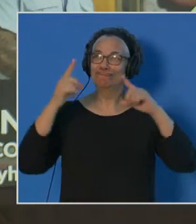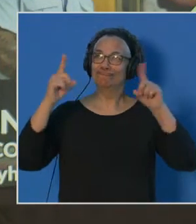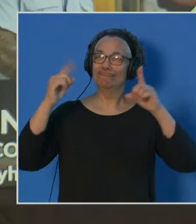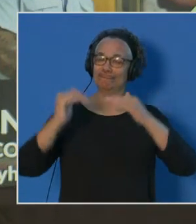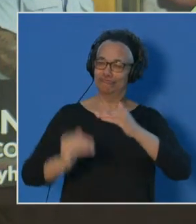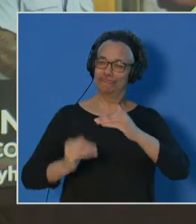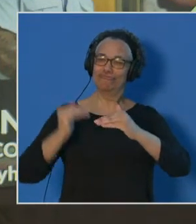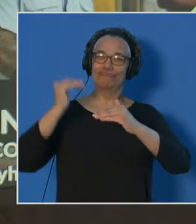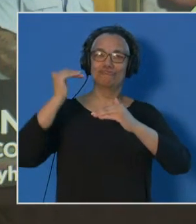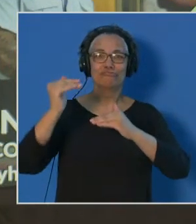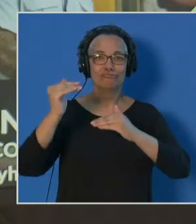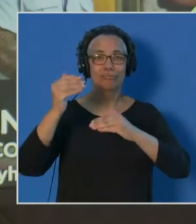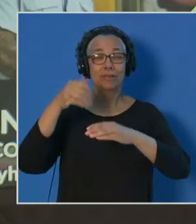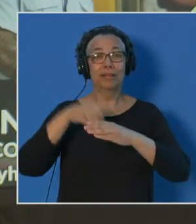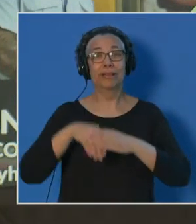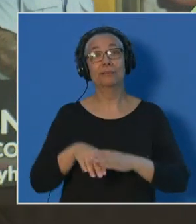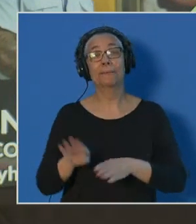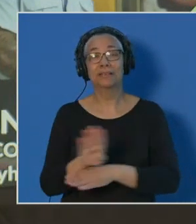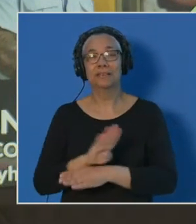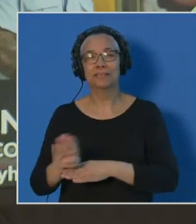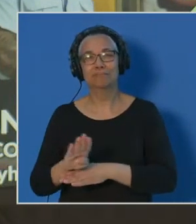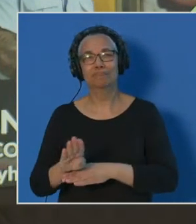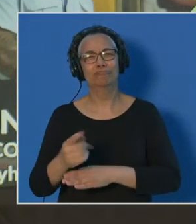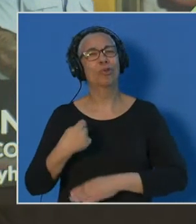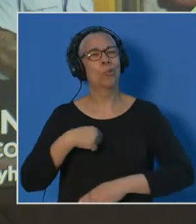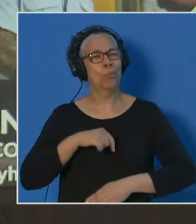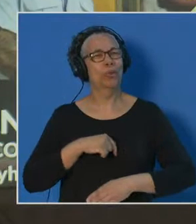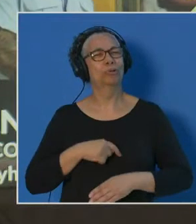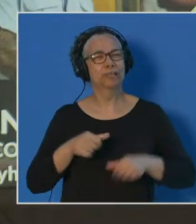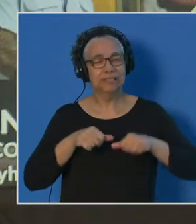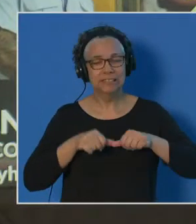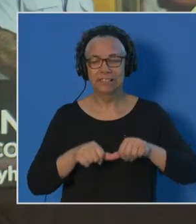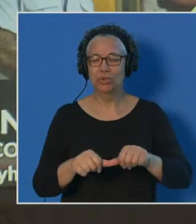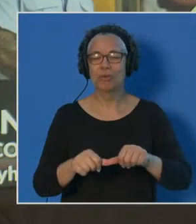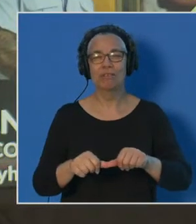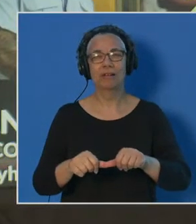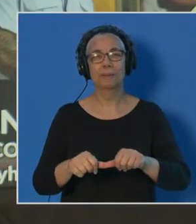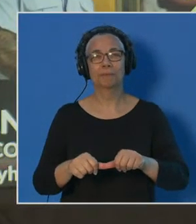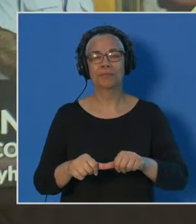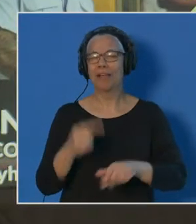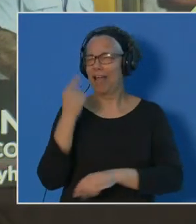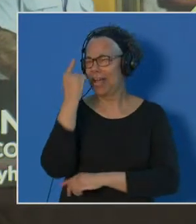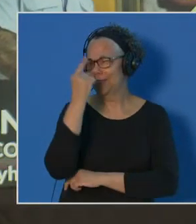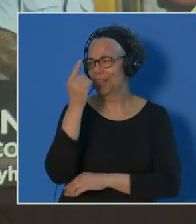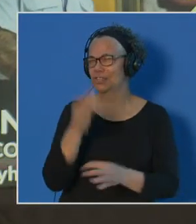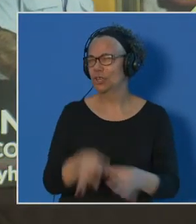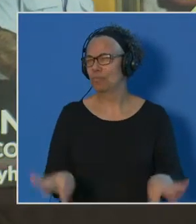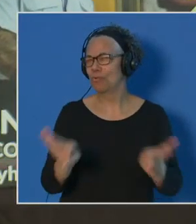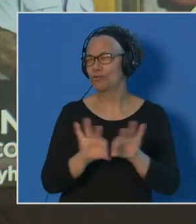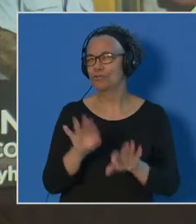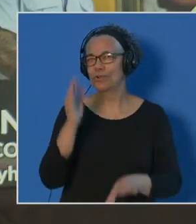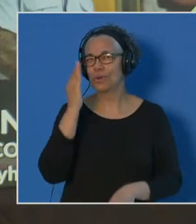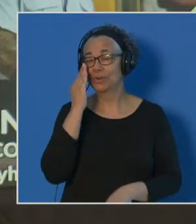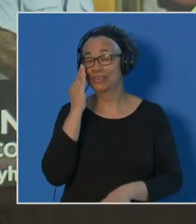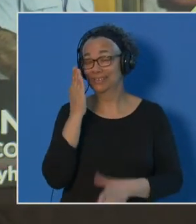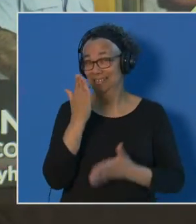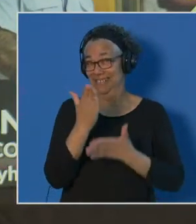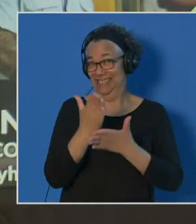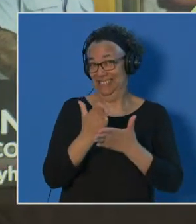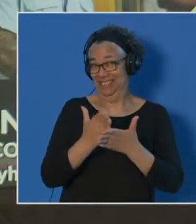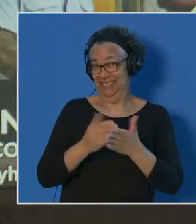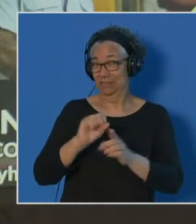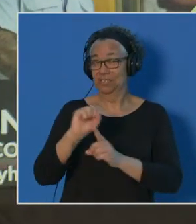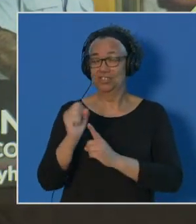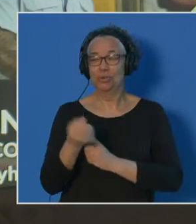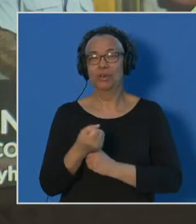of certain businesses. So we have a record, and we're going to continue with that record. But I think it's very important to note that in some of the cases which were